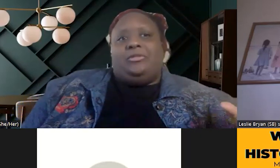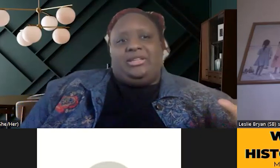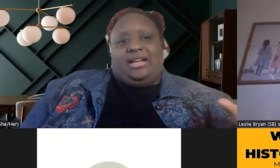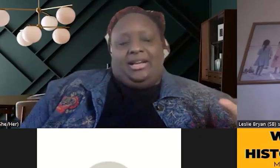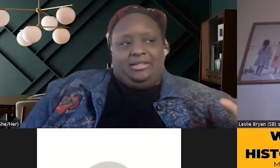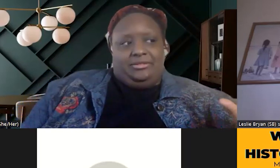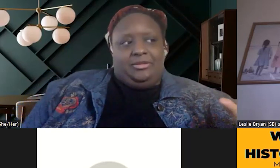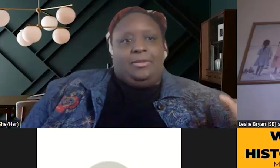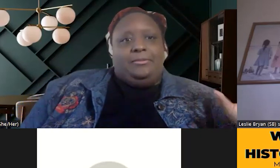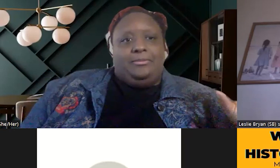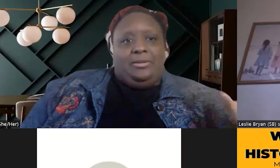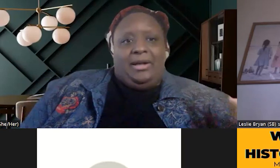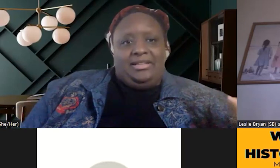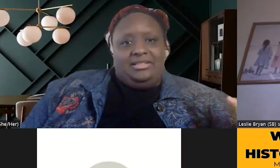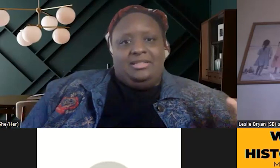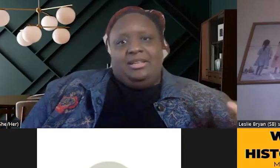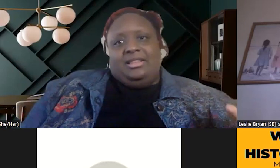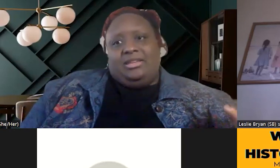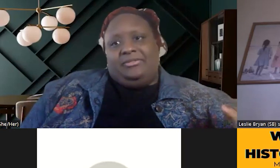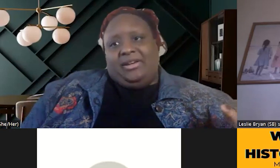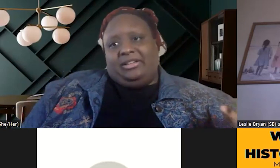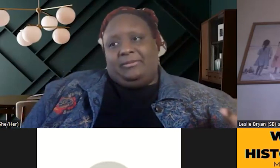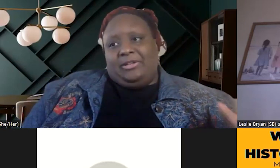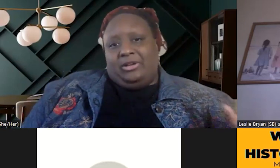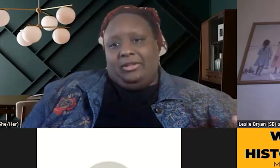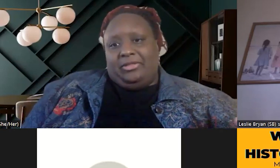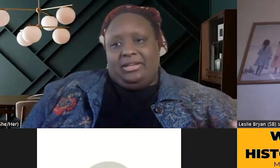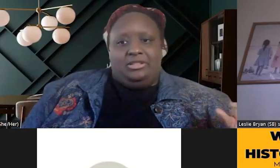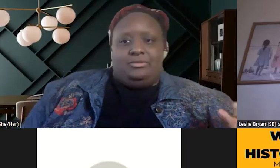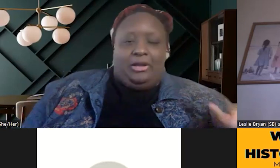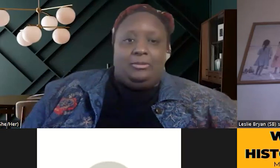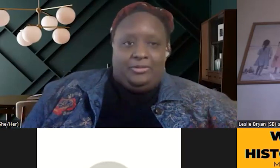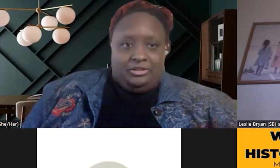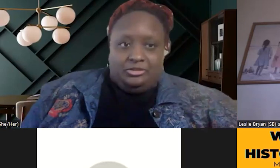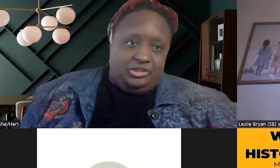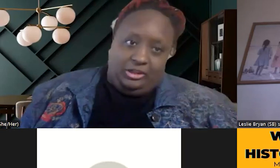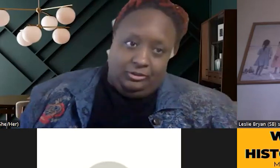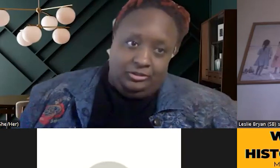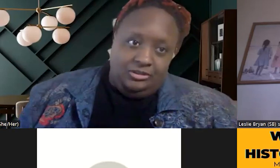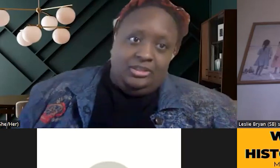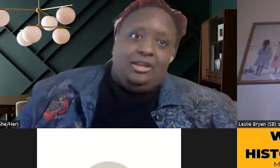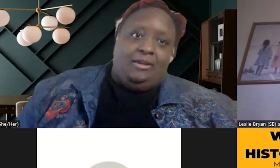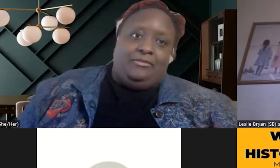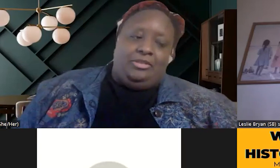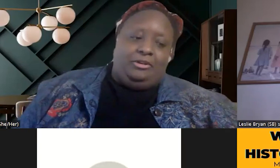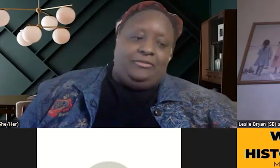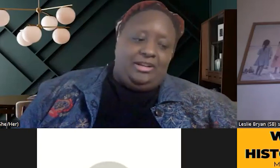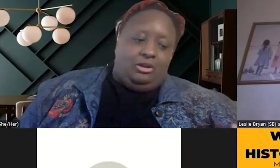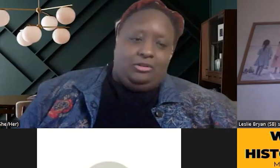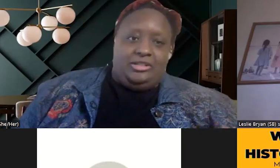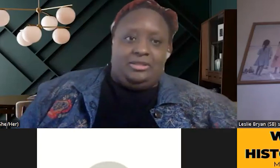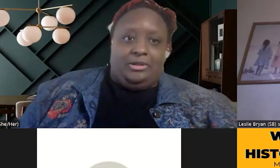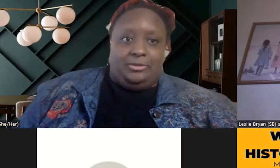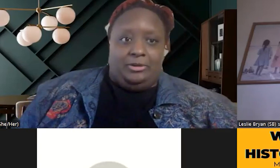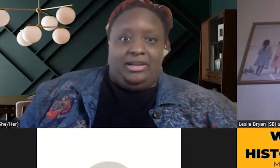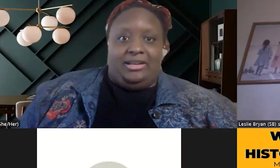a lot of people really kind of minimize the effect of mental health and just medical professionals in general, of their effects on